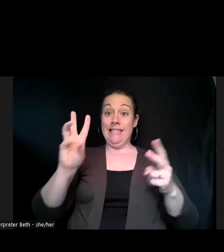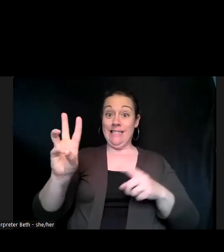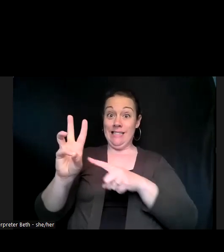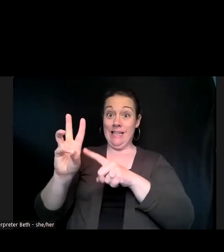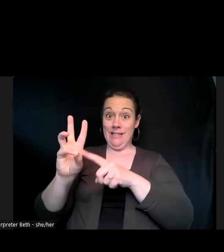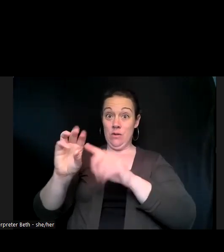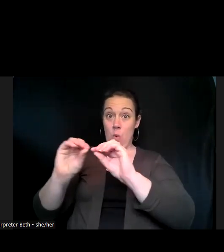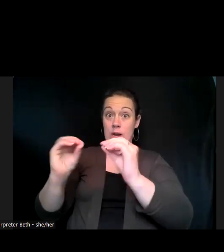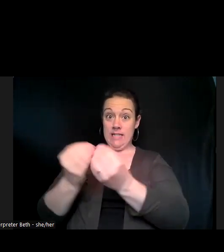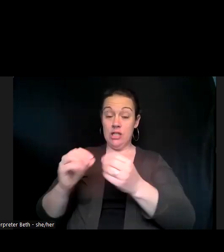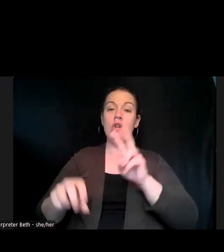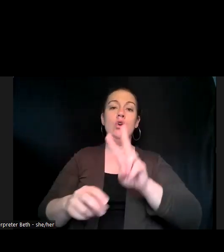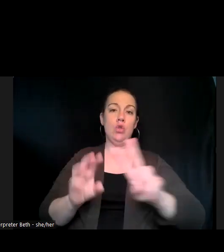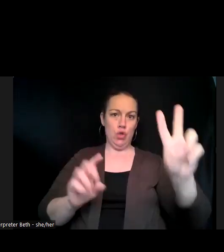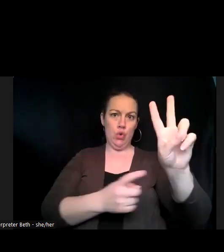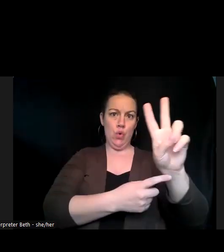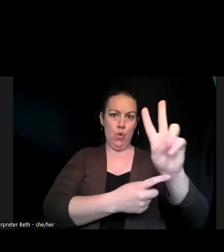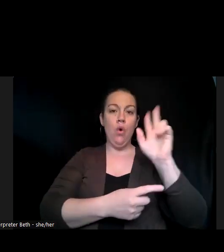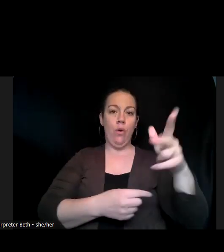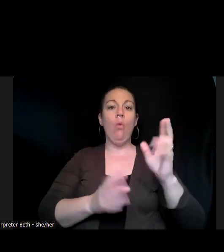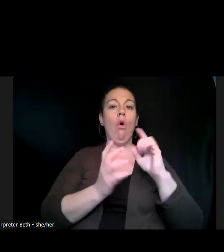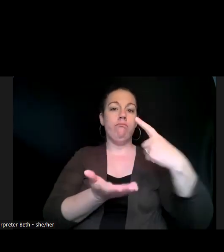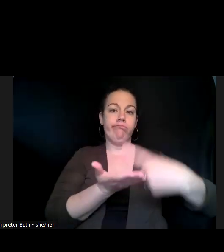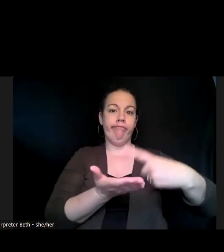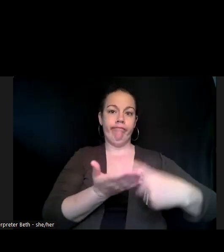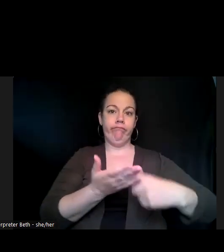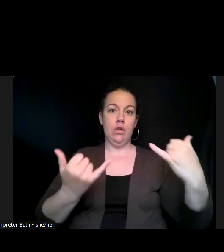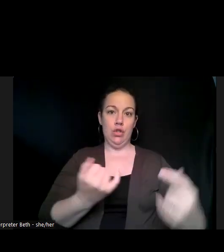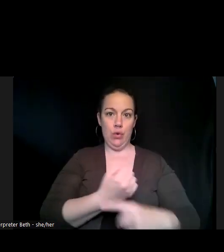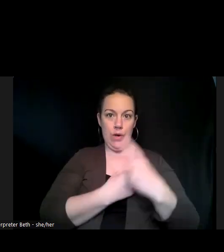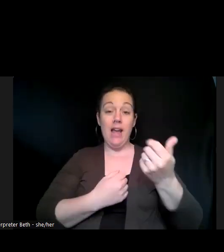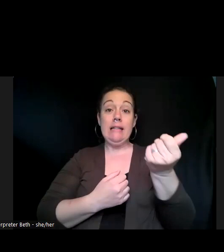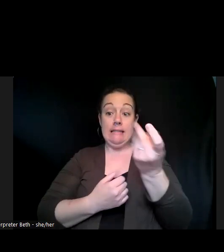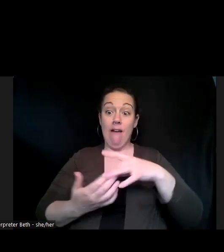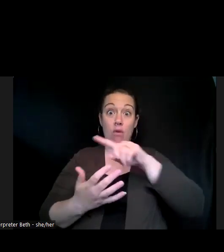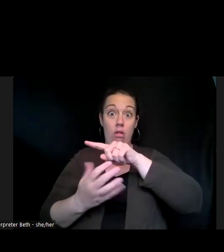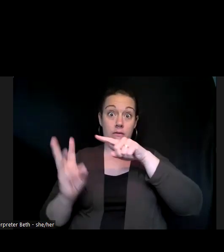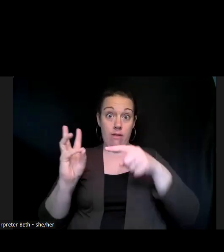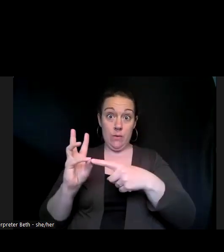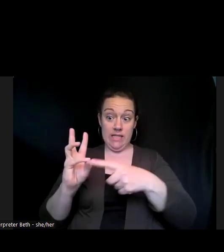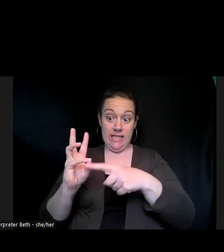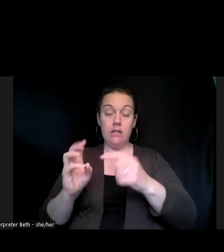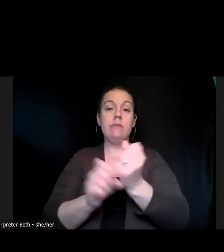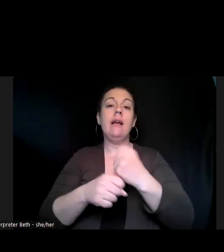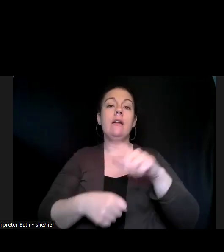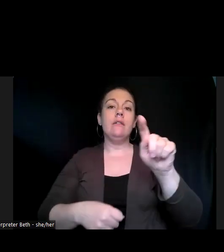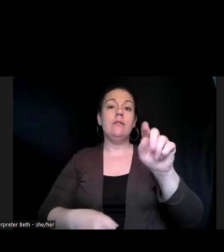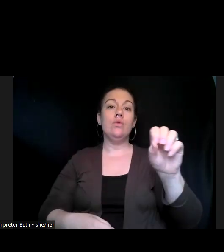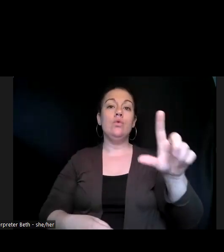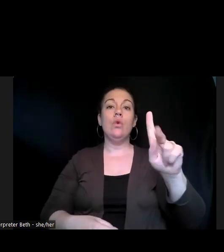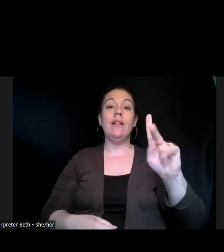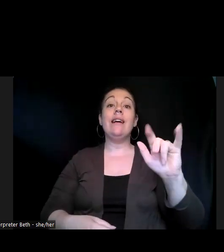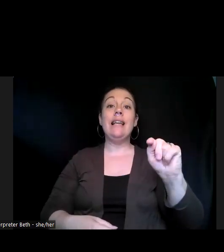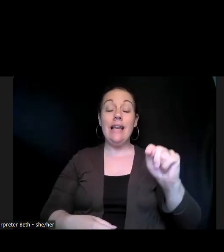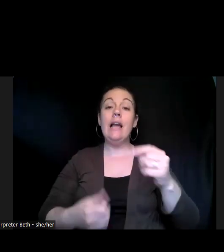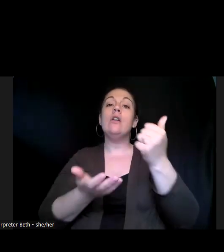other organizations also did. Several of them created toolkits and other tools that help people understand the ESSER